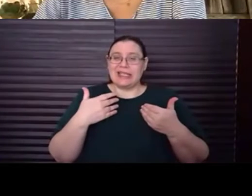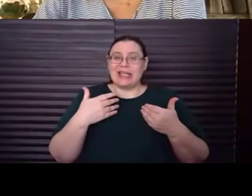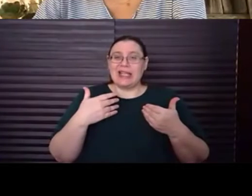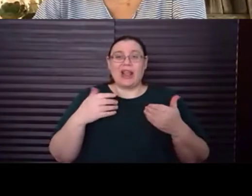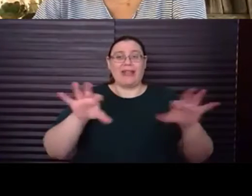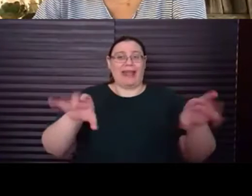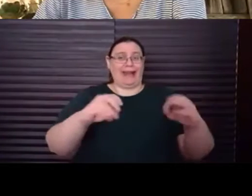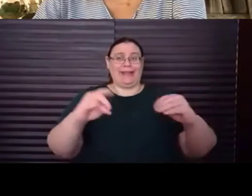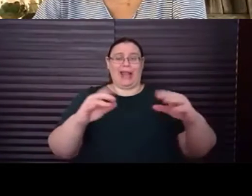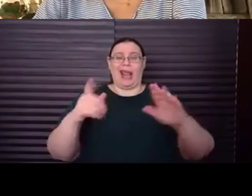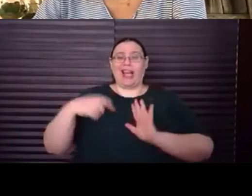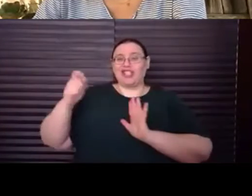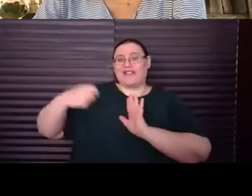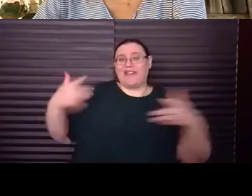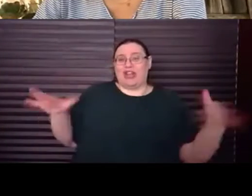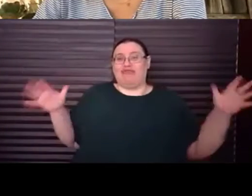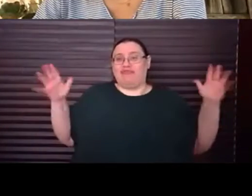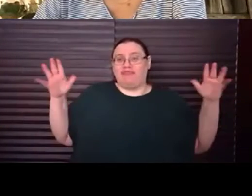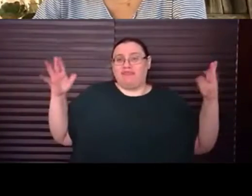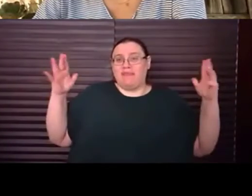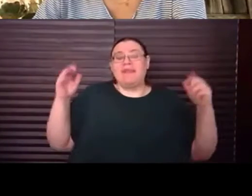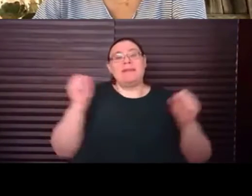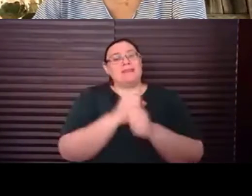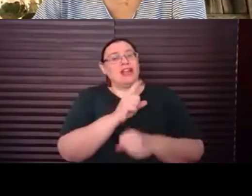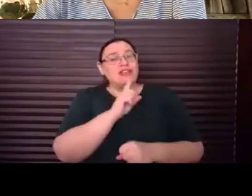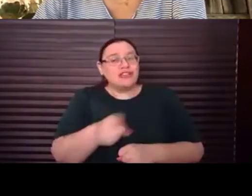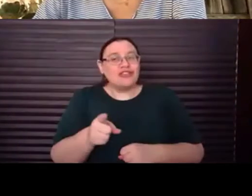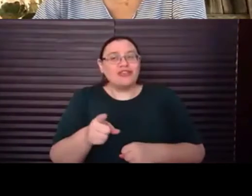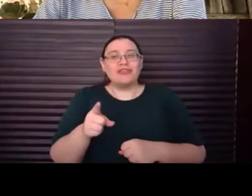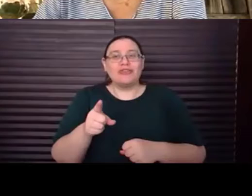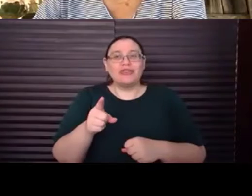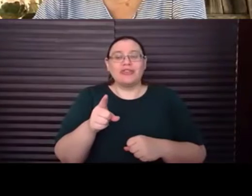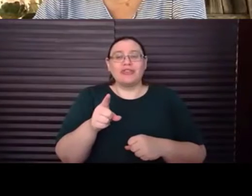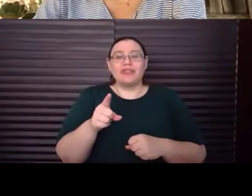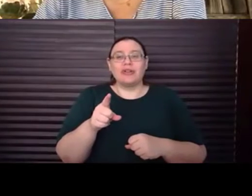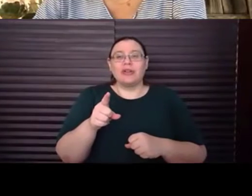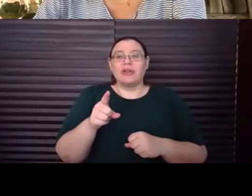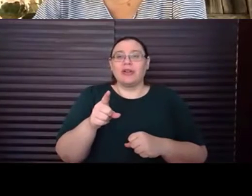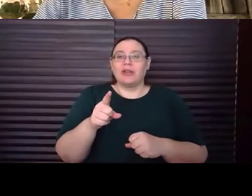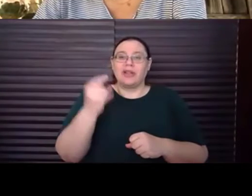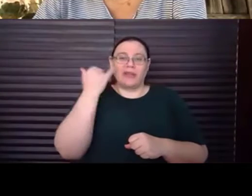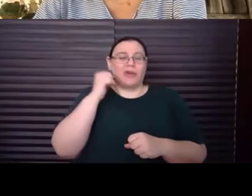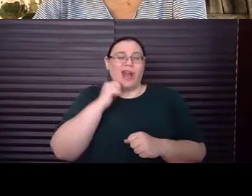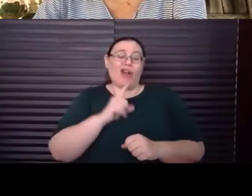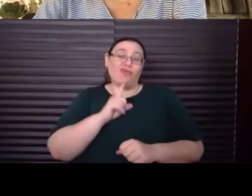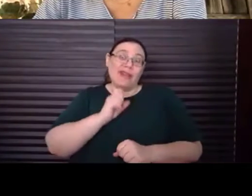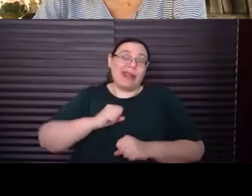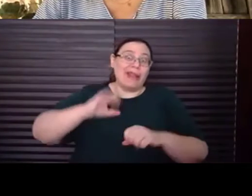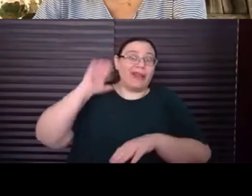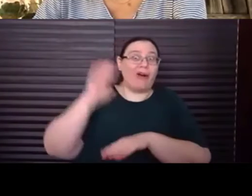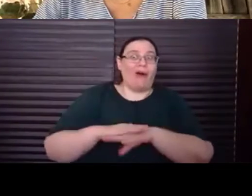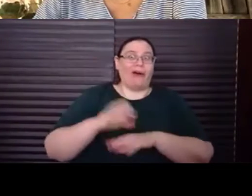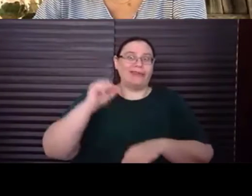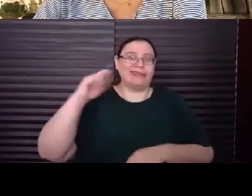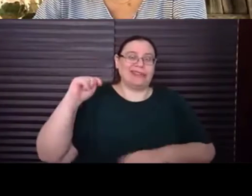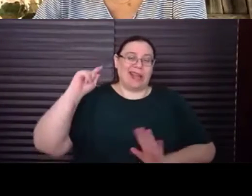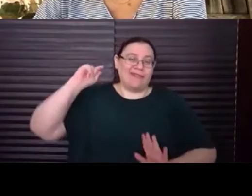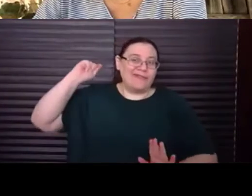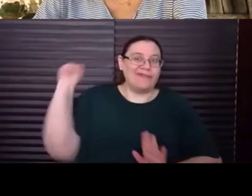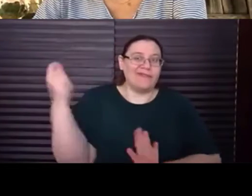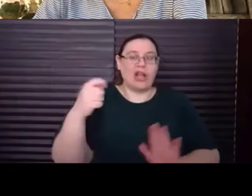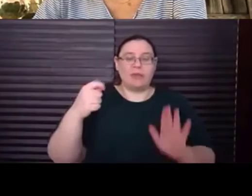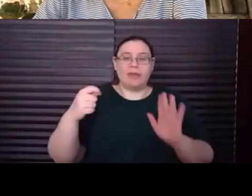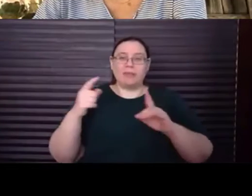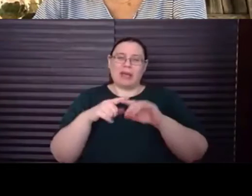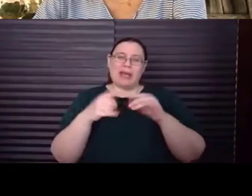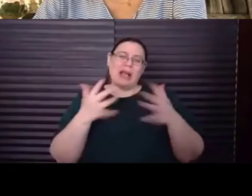them, and I tried to make sure that, like, even when they were when we weren't really rolling, just like staying a